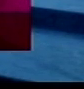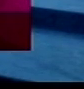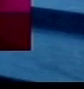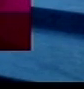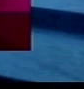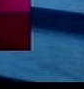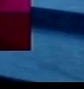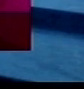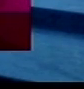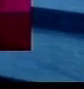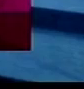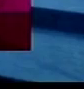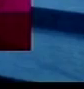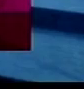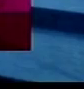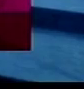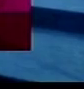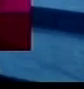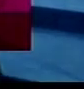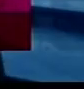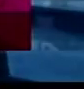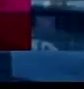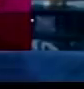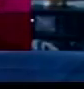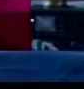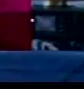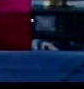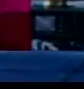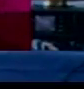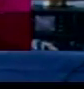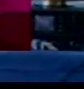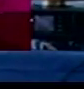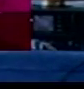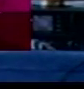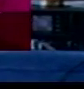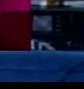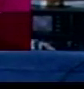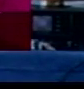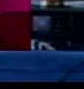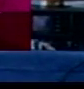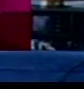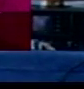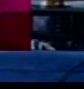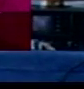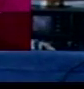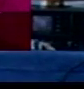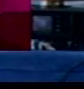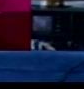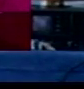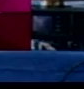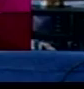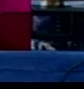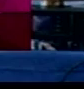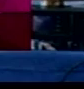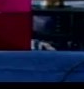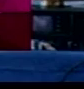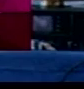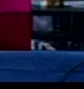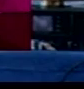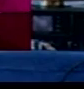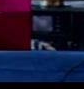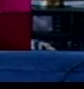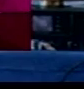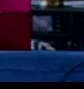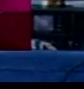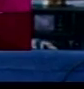to share her testimony. Church, praise the Lord! My name